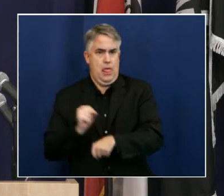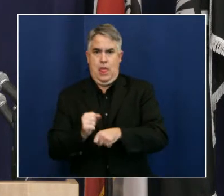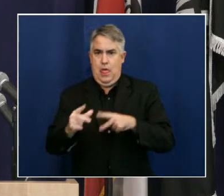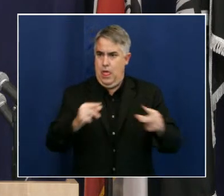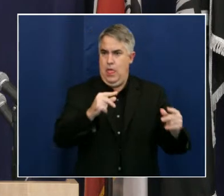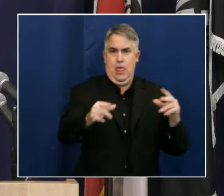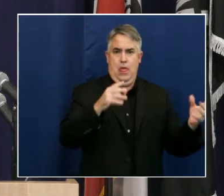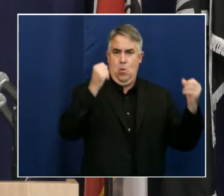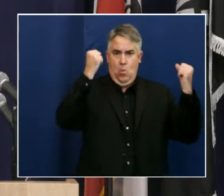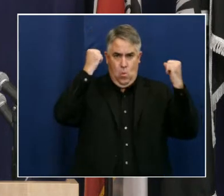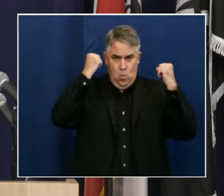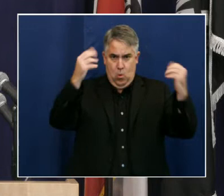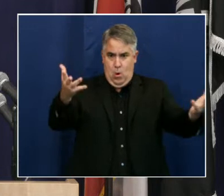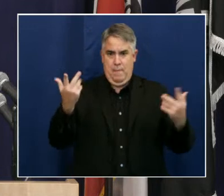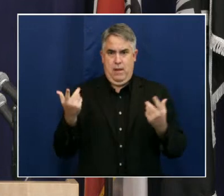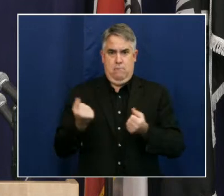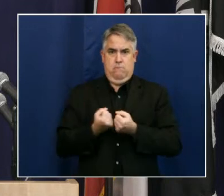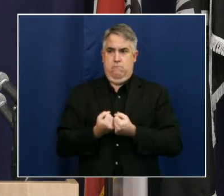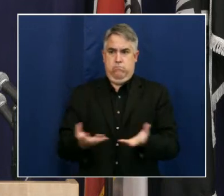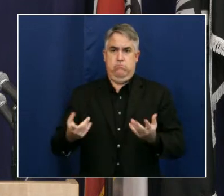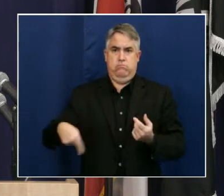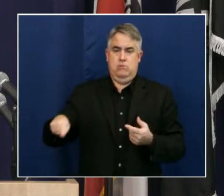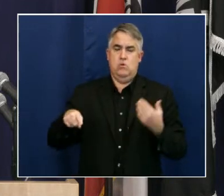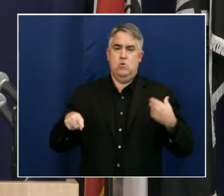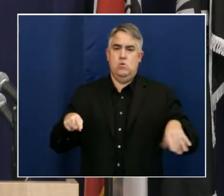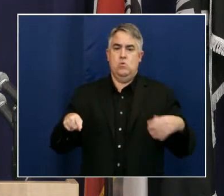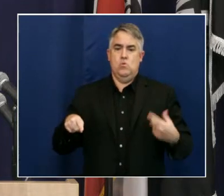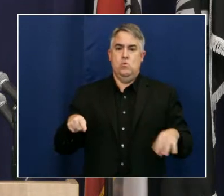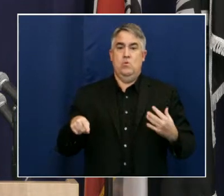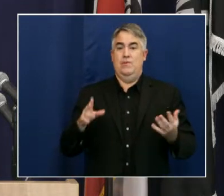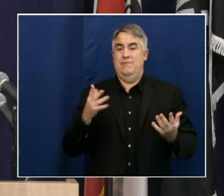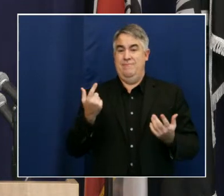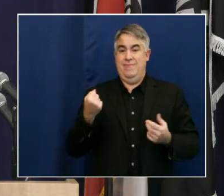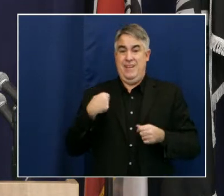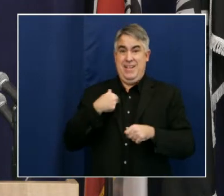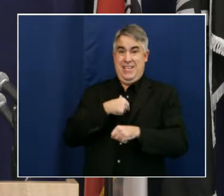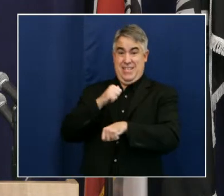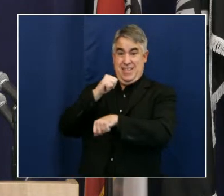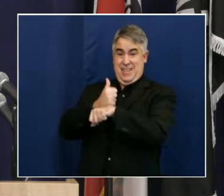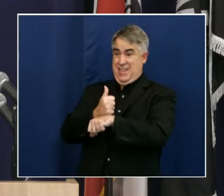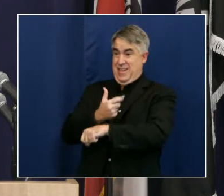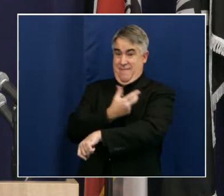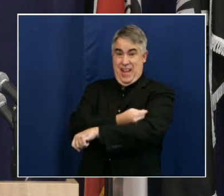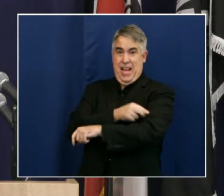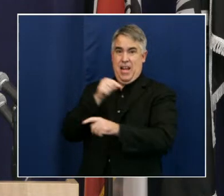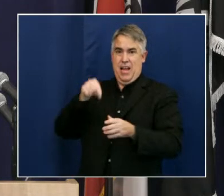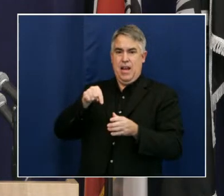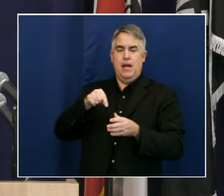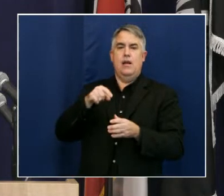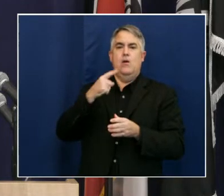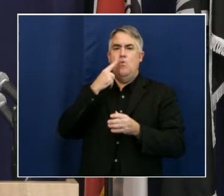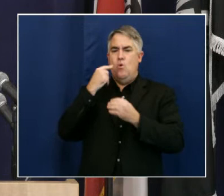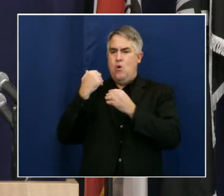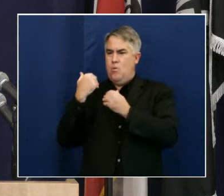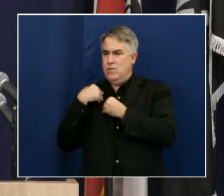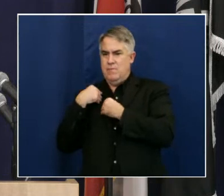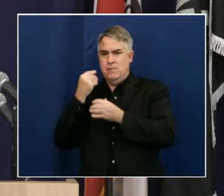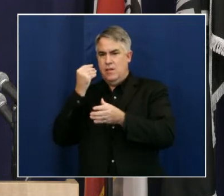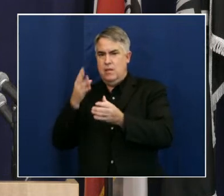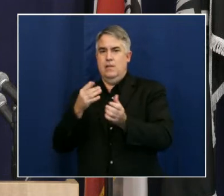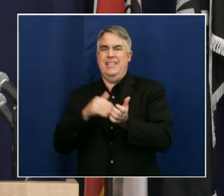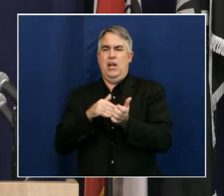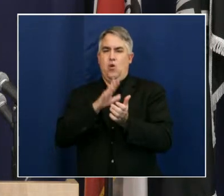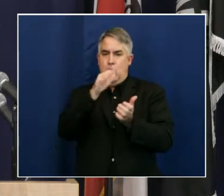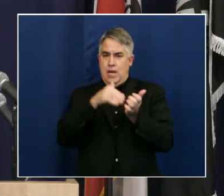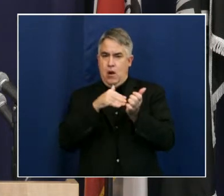so when you talk about standing up mass vaccination centers throughout the county, that requires healthcare workers. And that, again, it